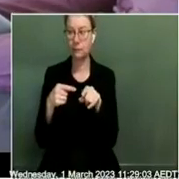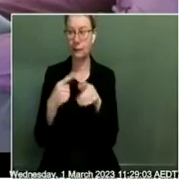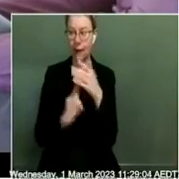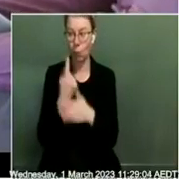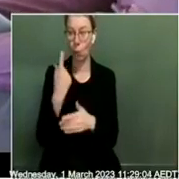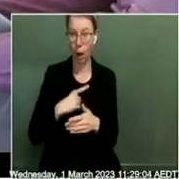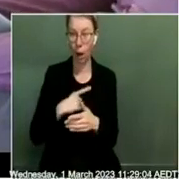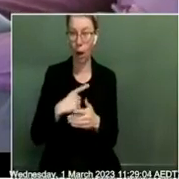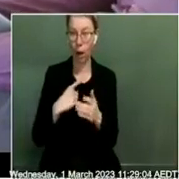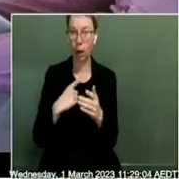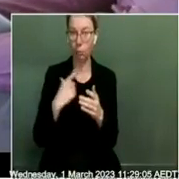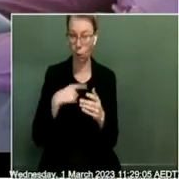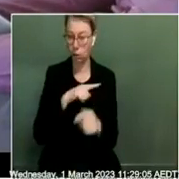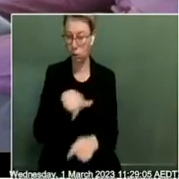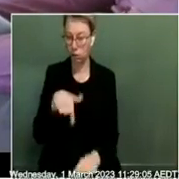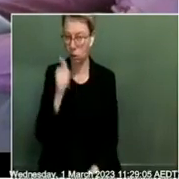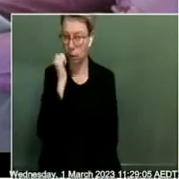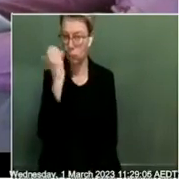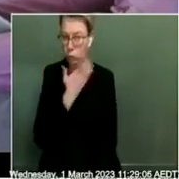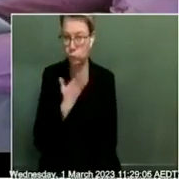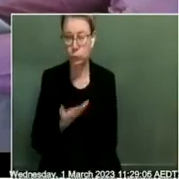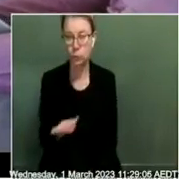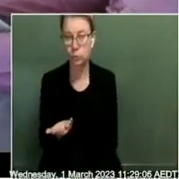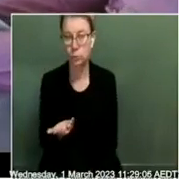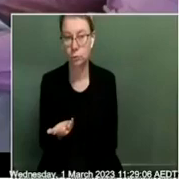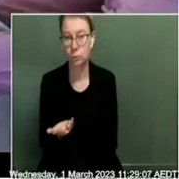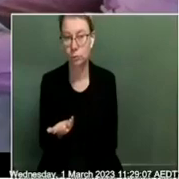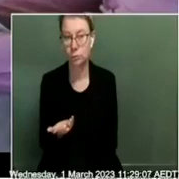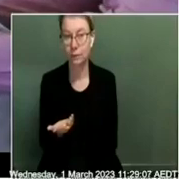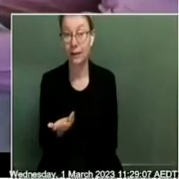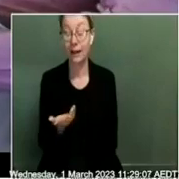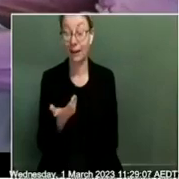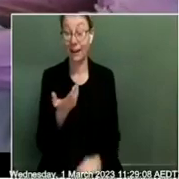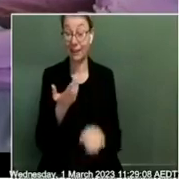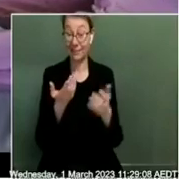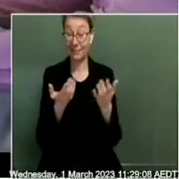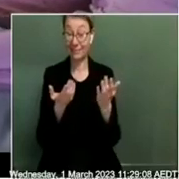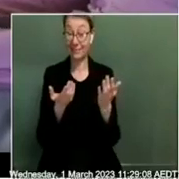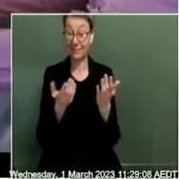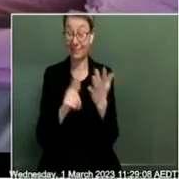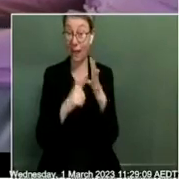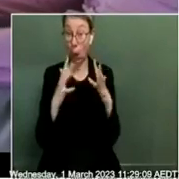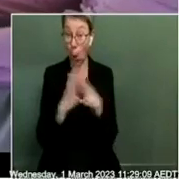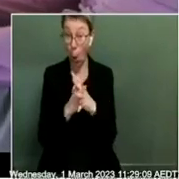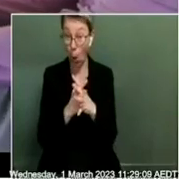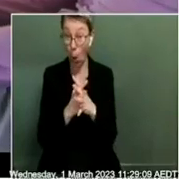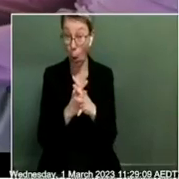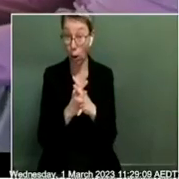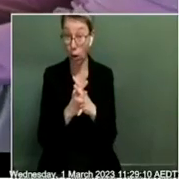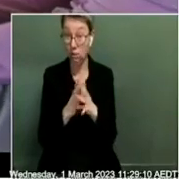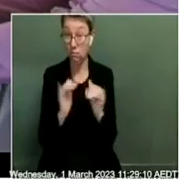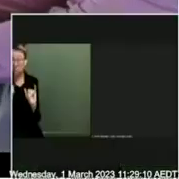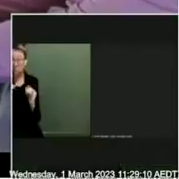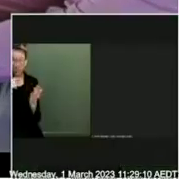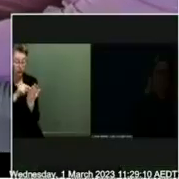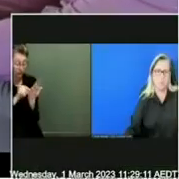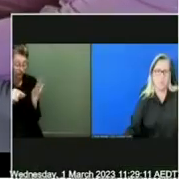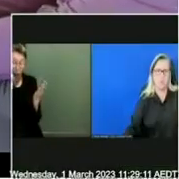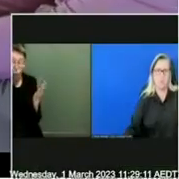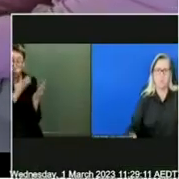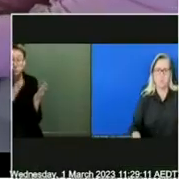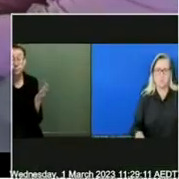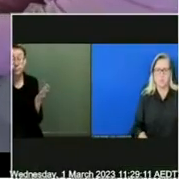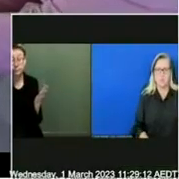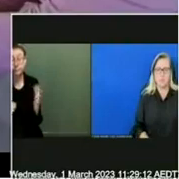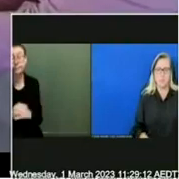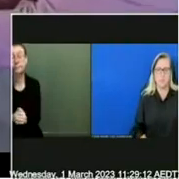got the names in it, you know, the Aboriginal or whatever, and they've caused this, you know... these systems to be